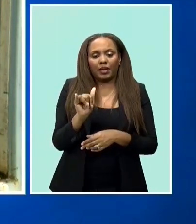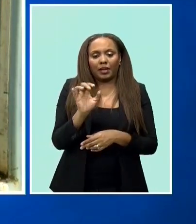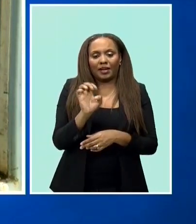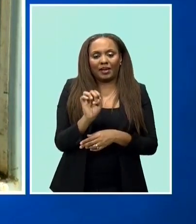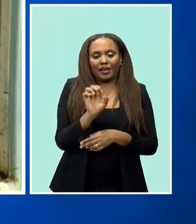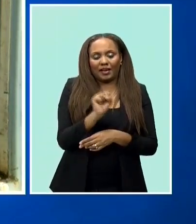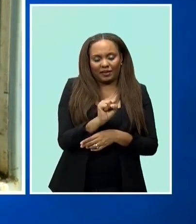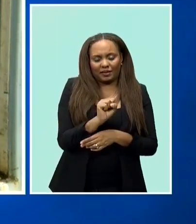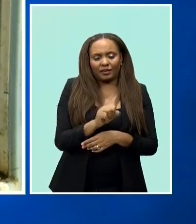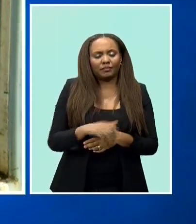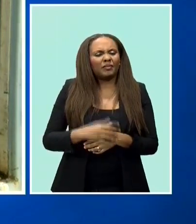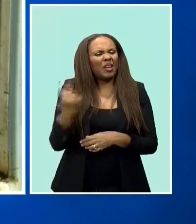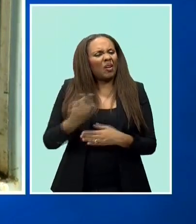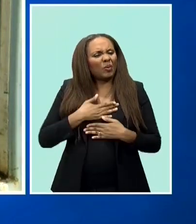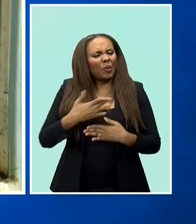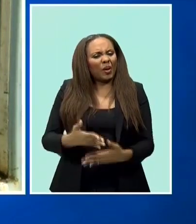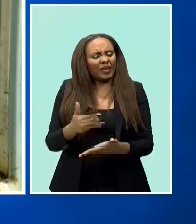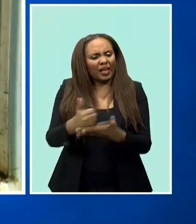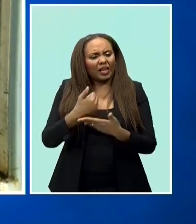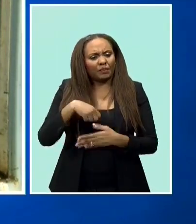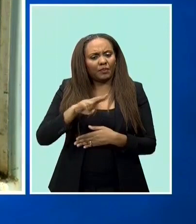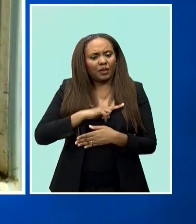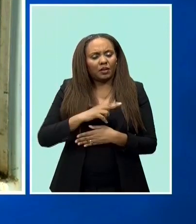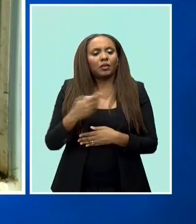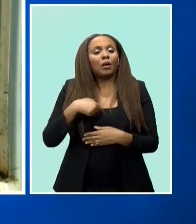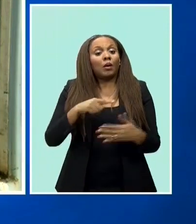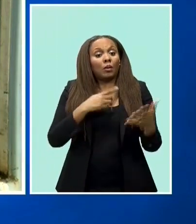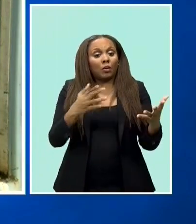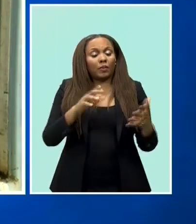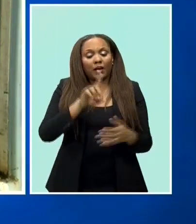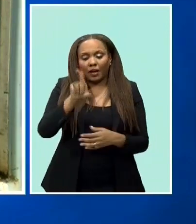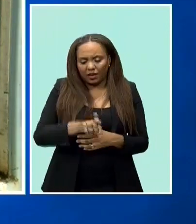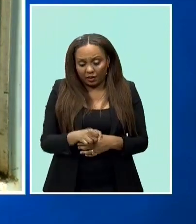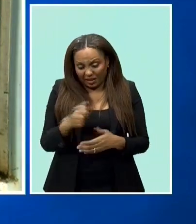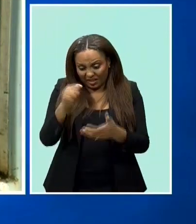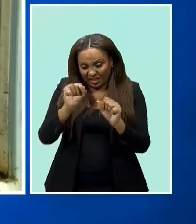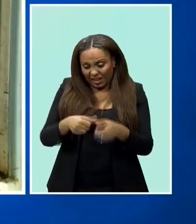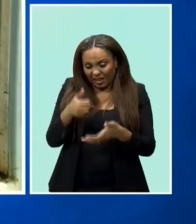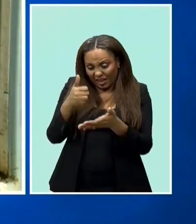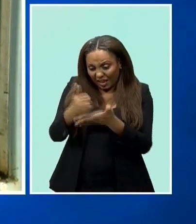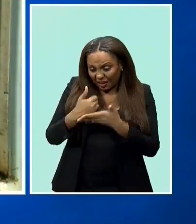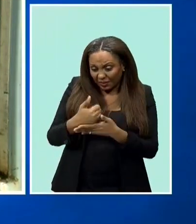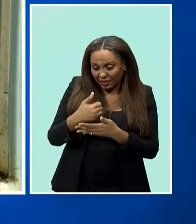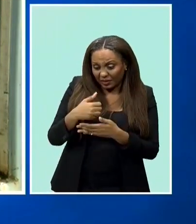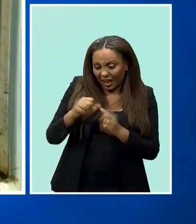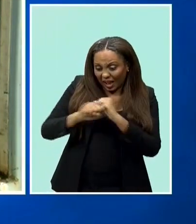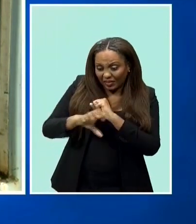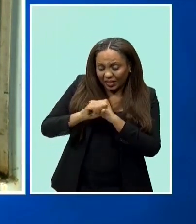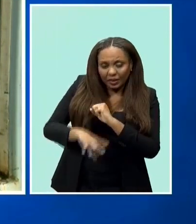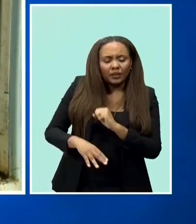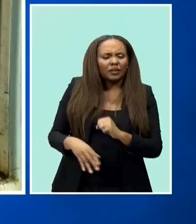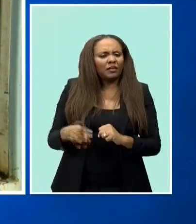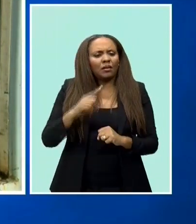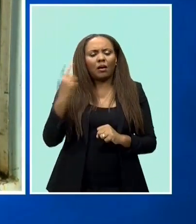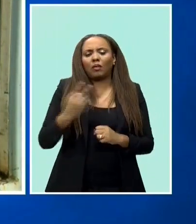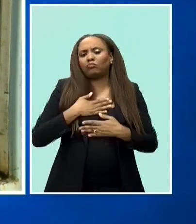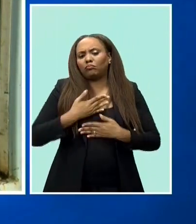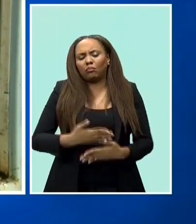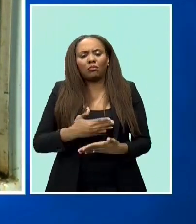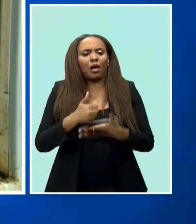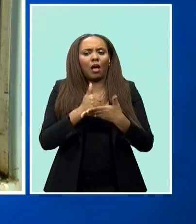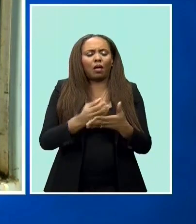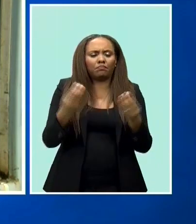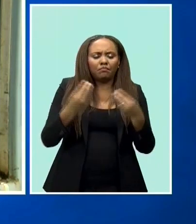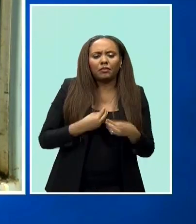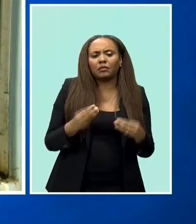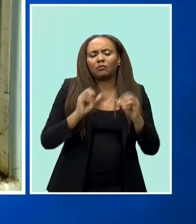us. We've approached them for some advertising, and they've always been willing to help. They've created great